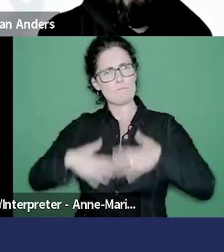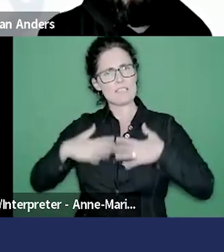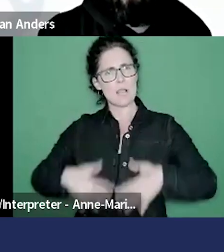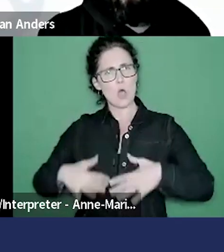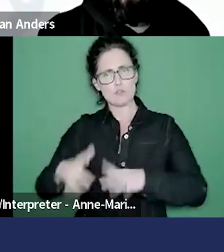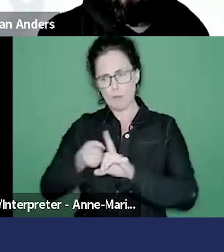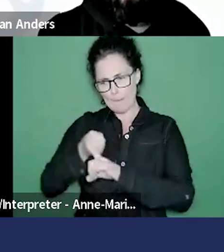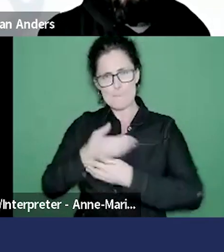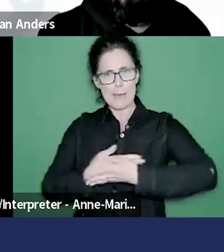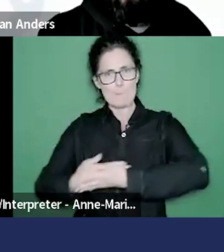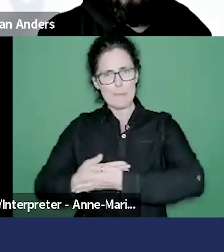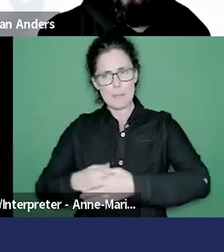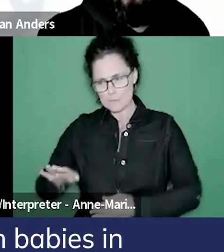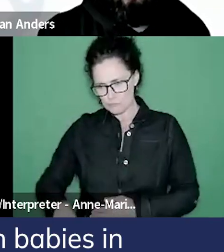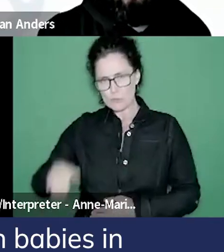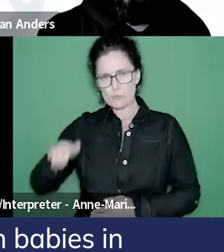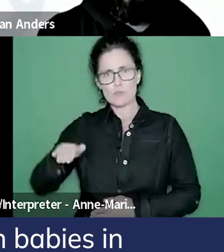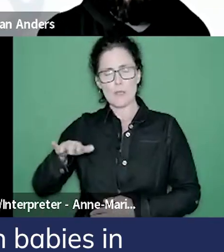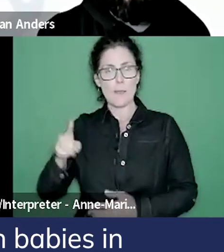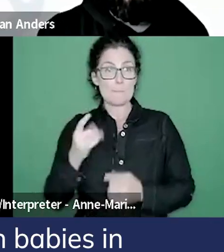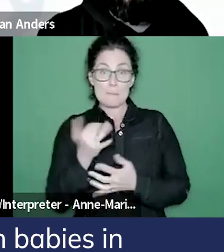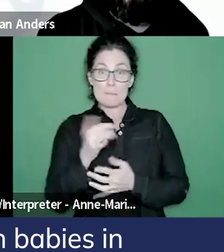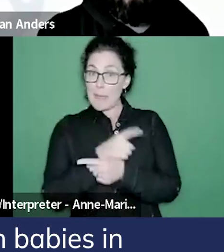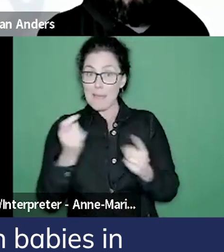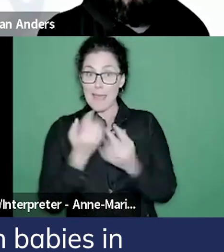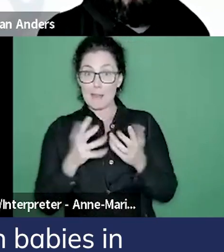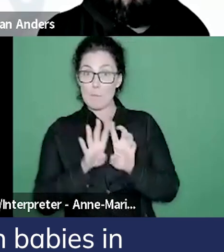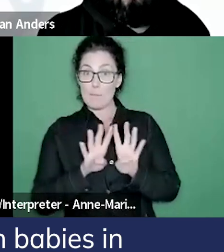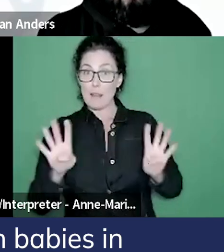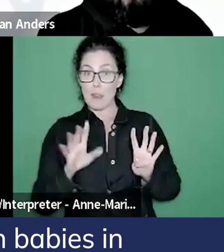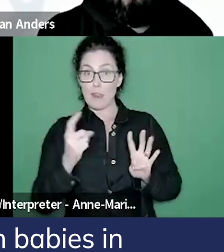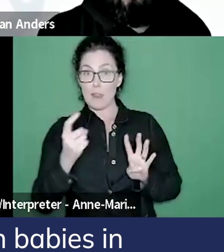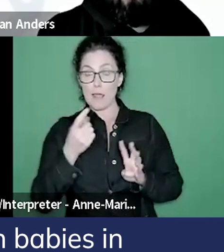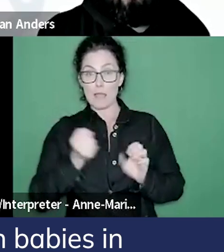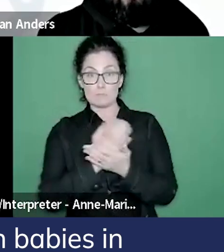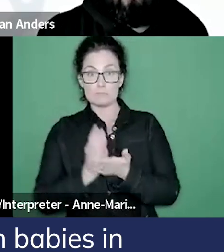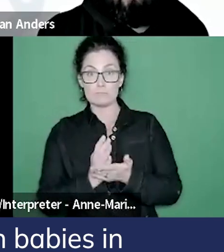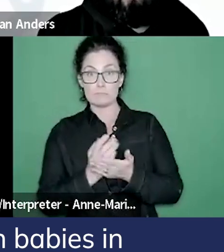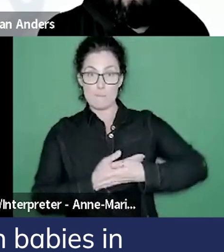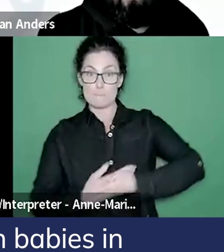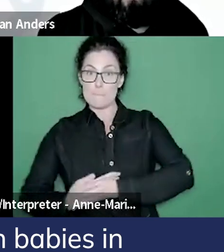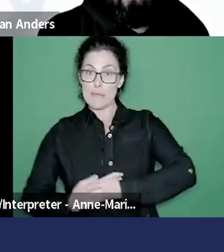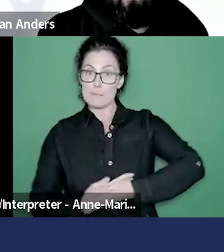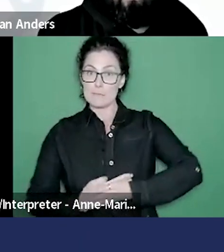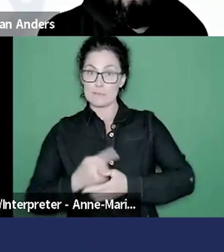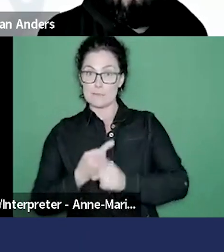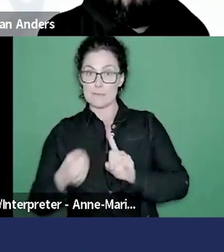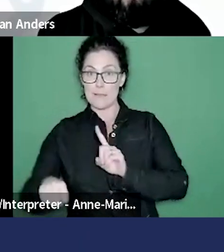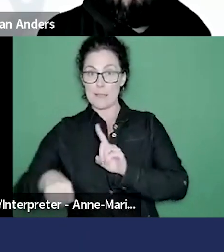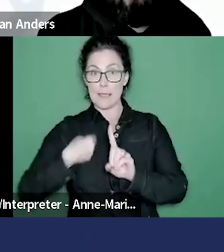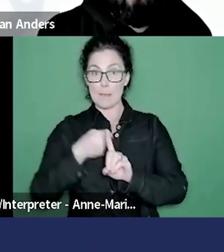if anyone has any kind of thoughts or reflections that they want to share on babies in particular.